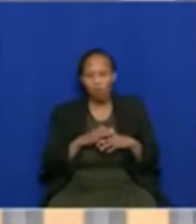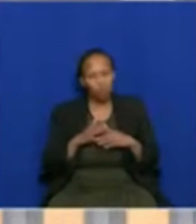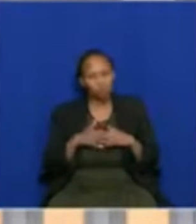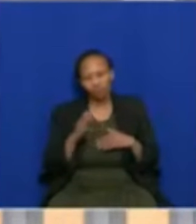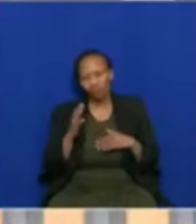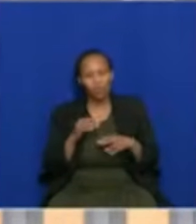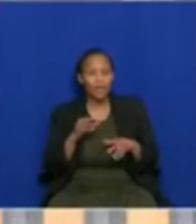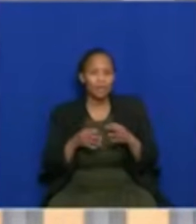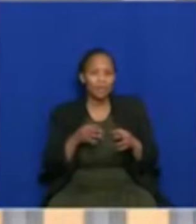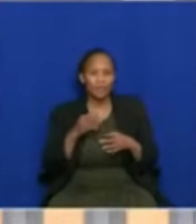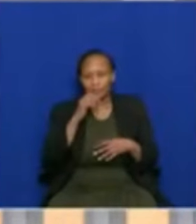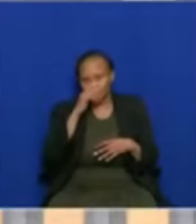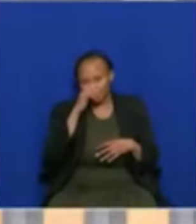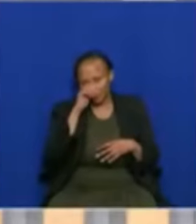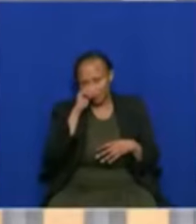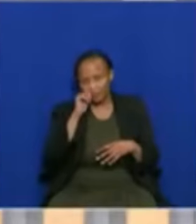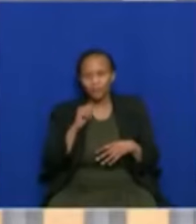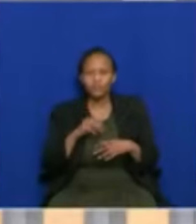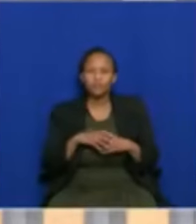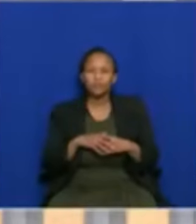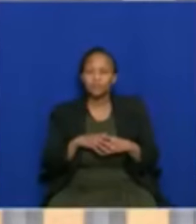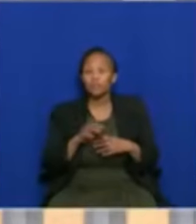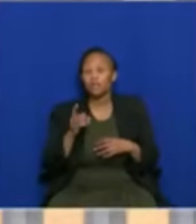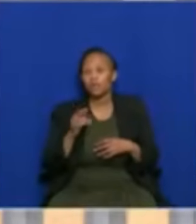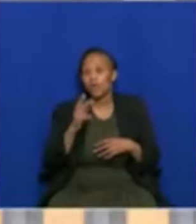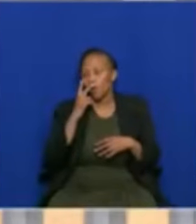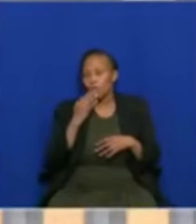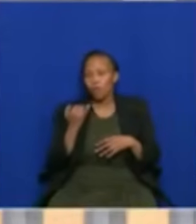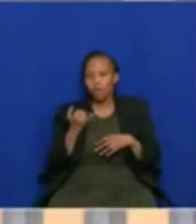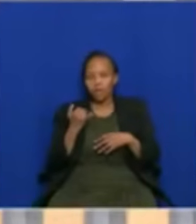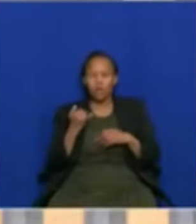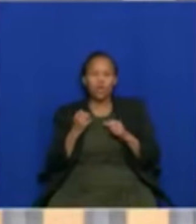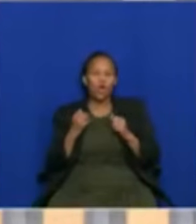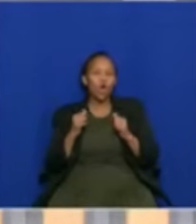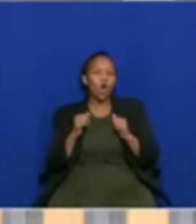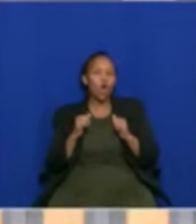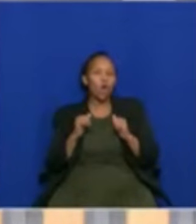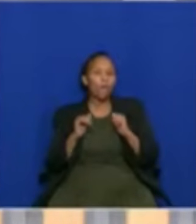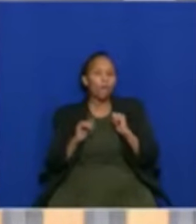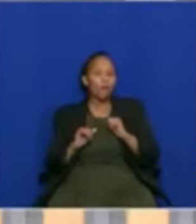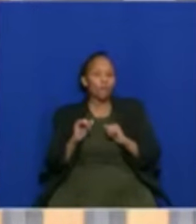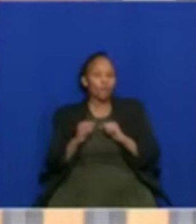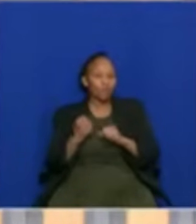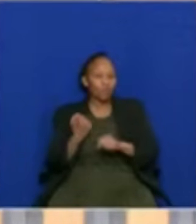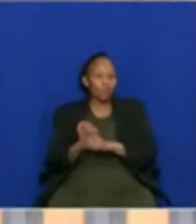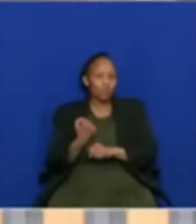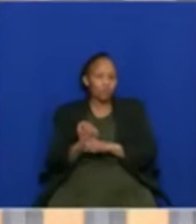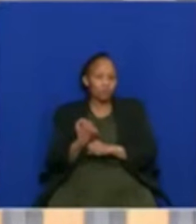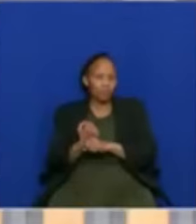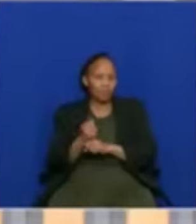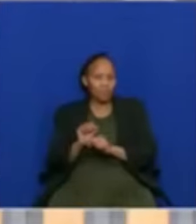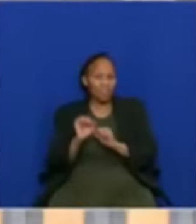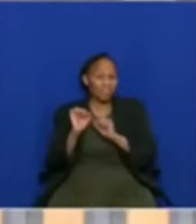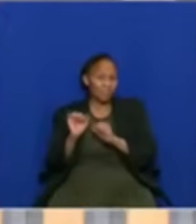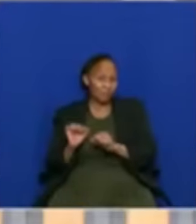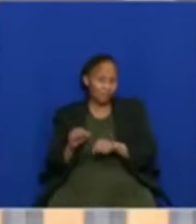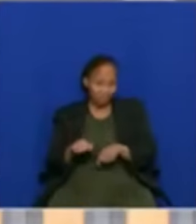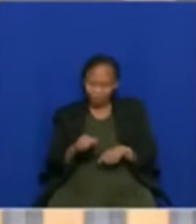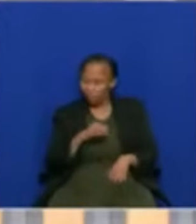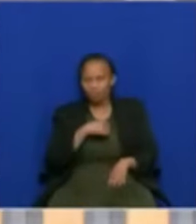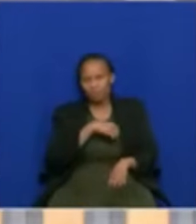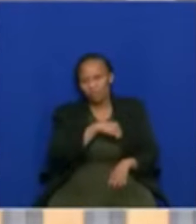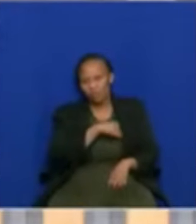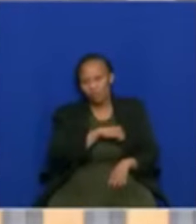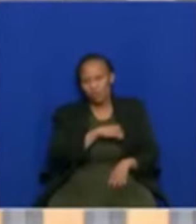performed your functions perfunctorily. You just No, sir. But yes, yes,